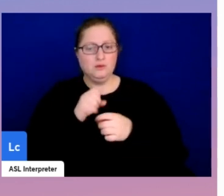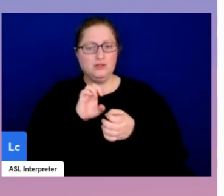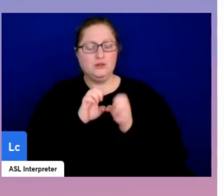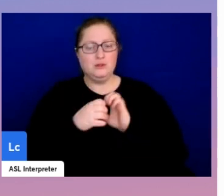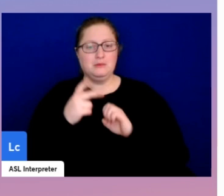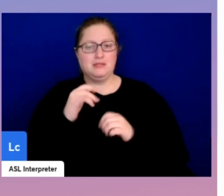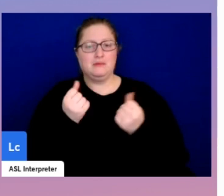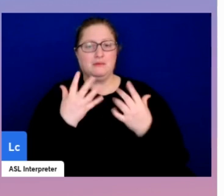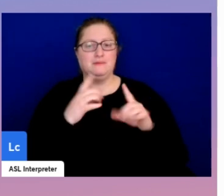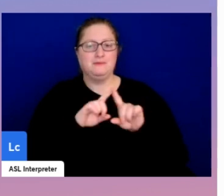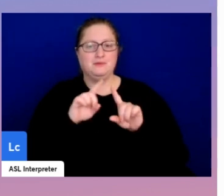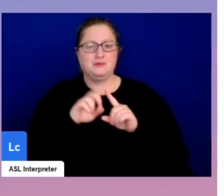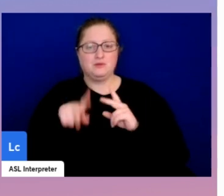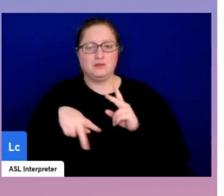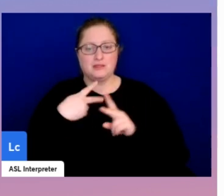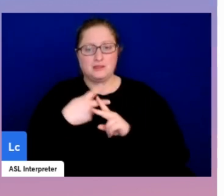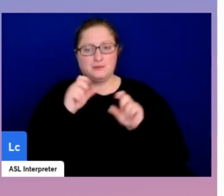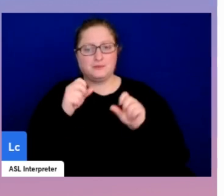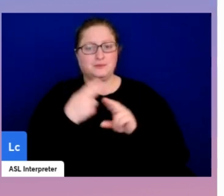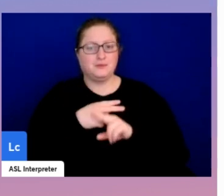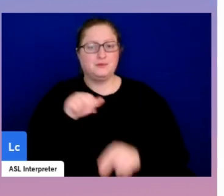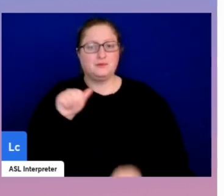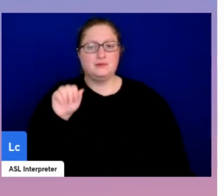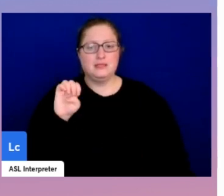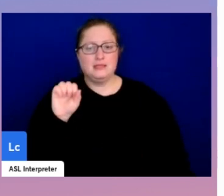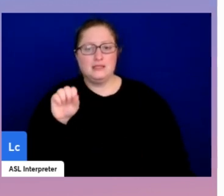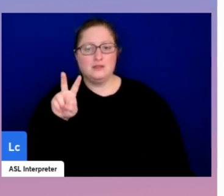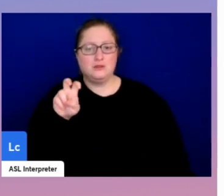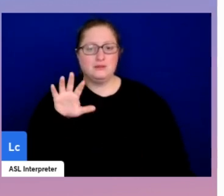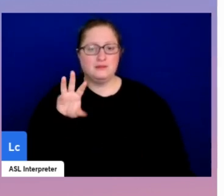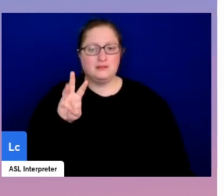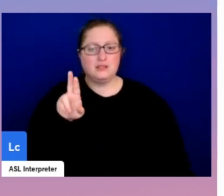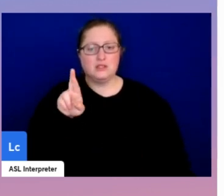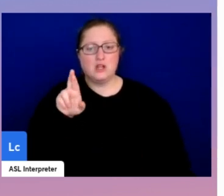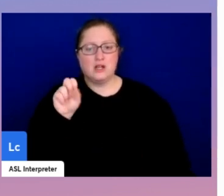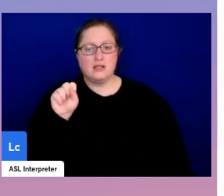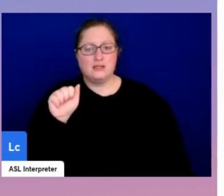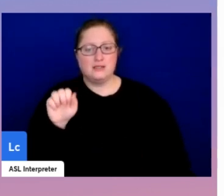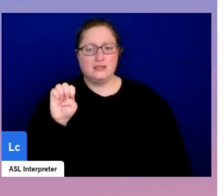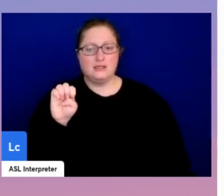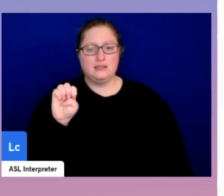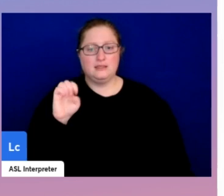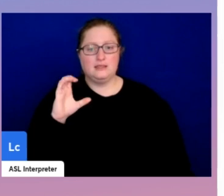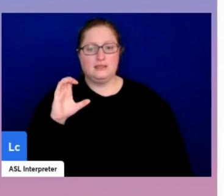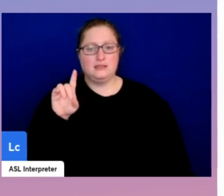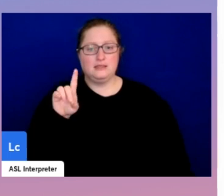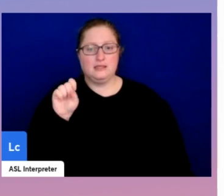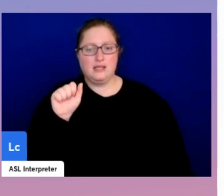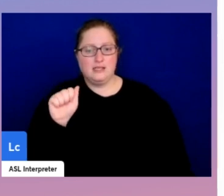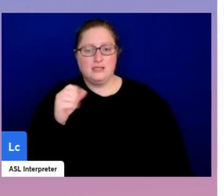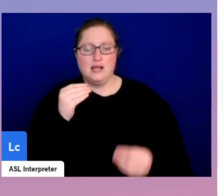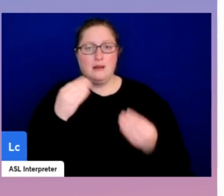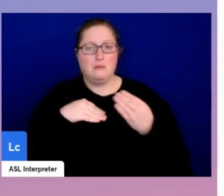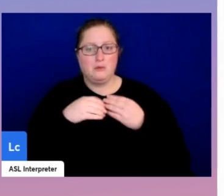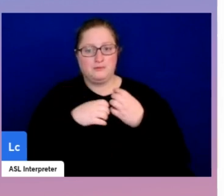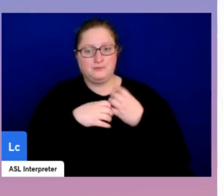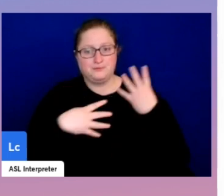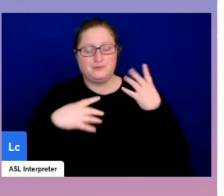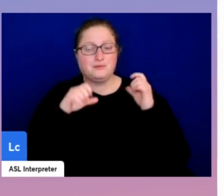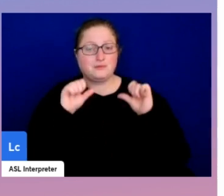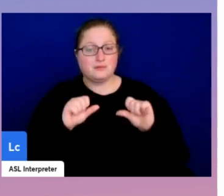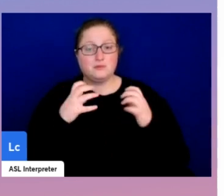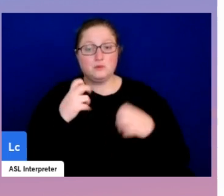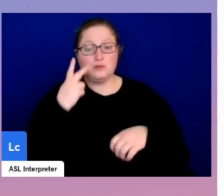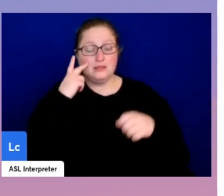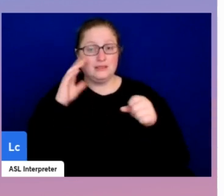different types, right? So we can use AES 256, RSA, ECDSA, and many more. Again, if you want to see a full